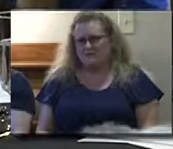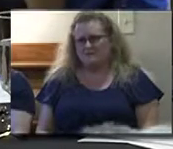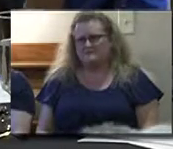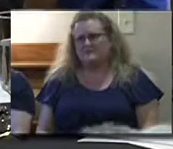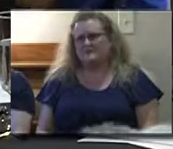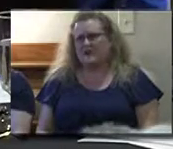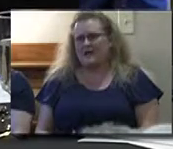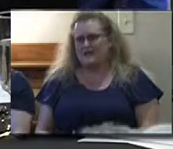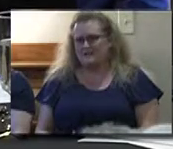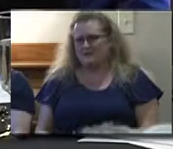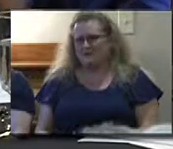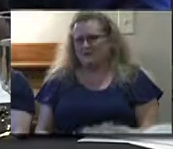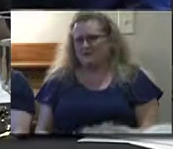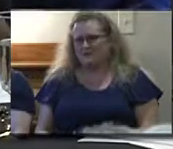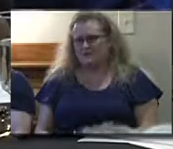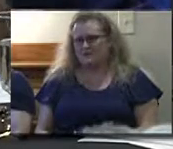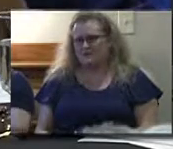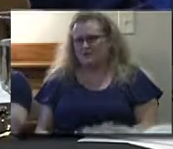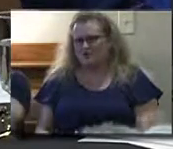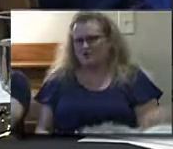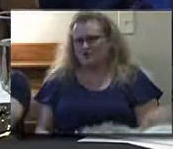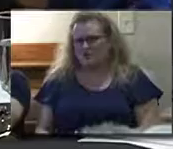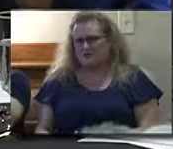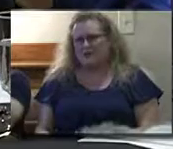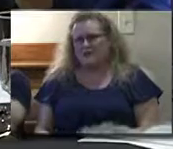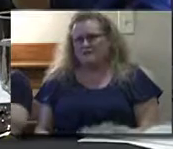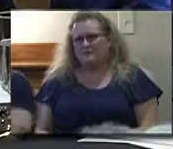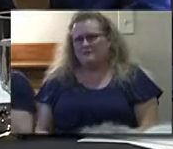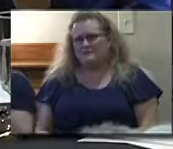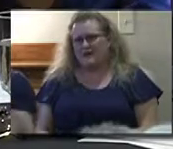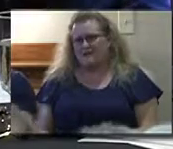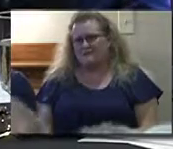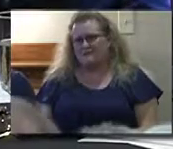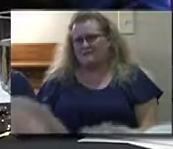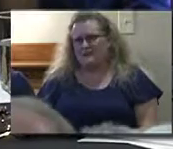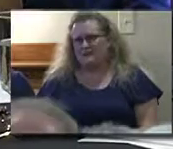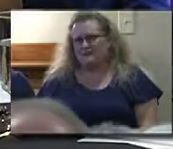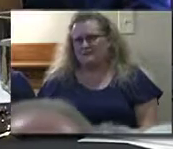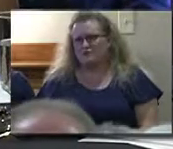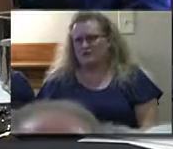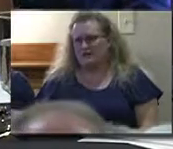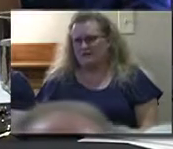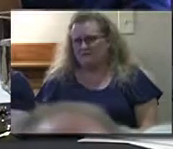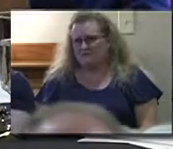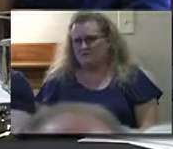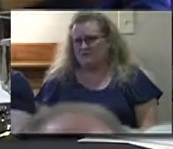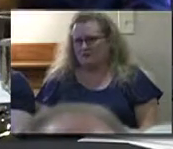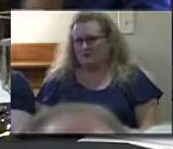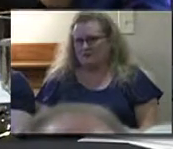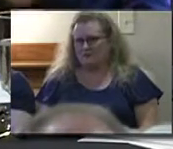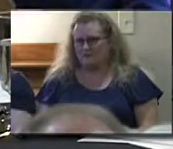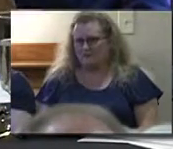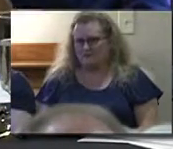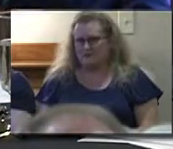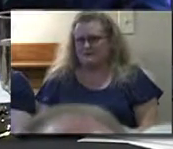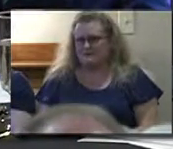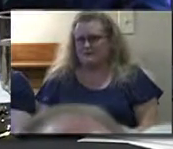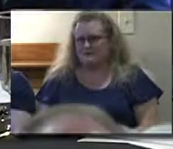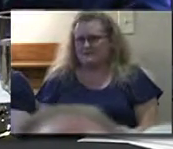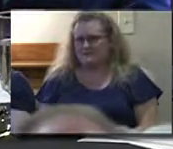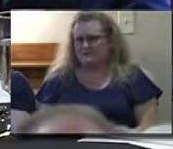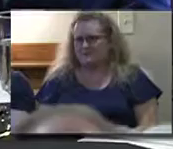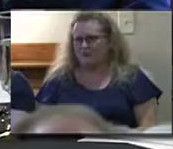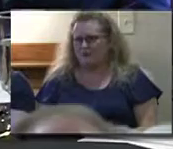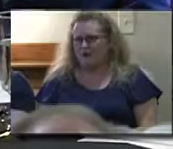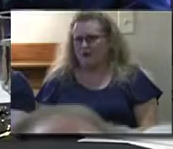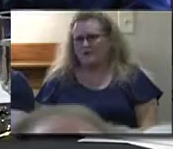any problems, but it's academic language that can be challenging, because academic language is English, and you know their